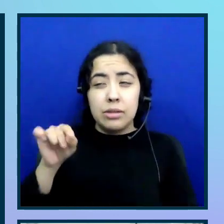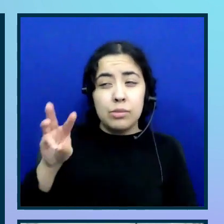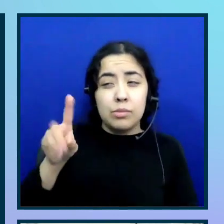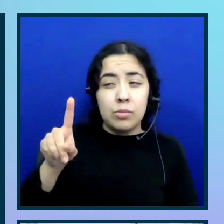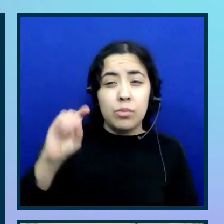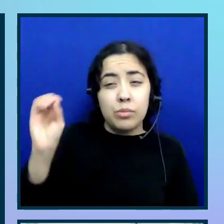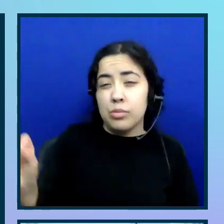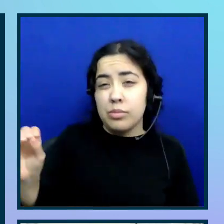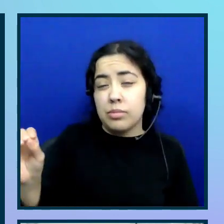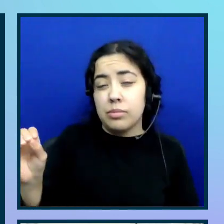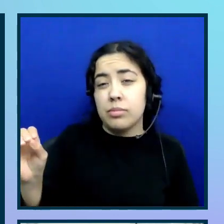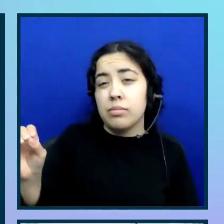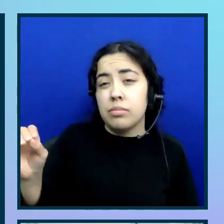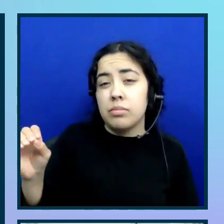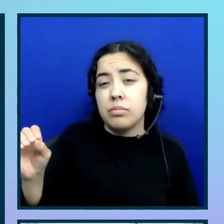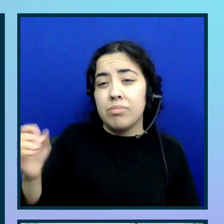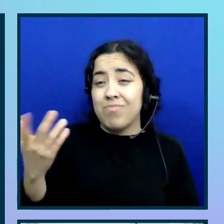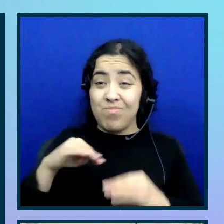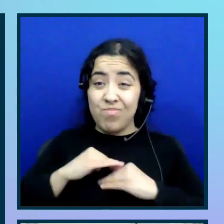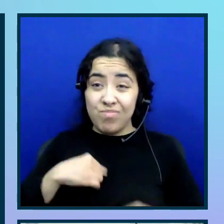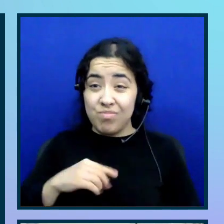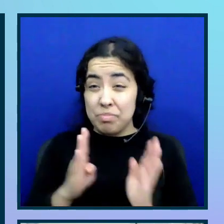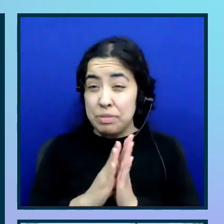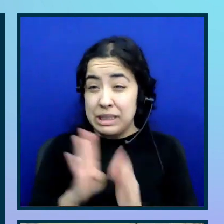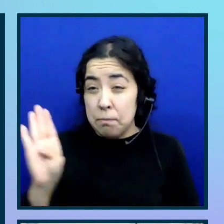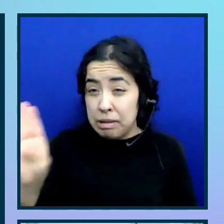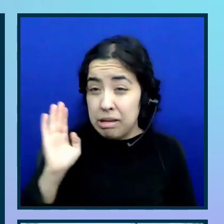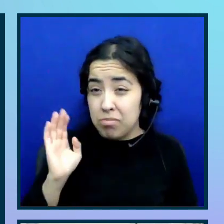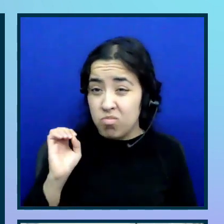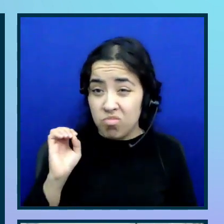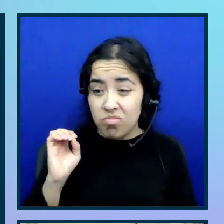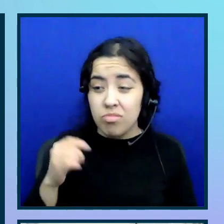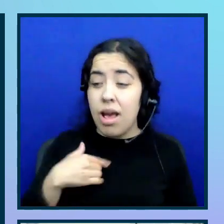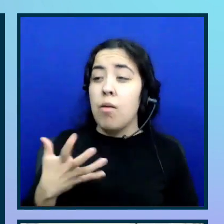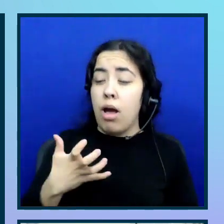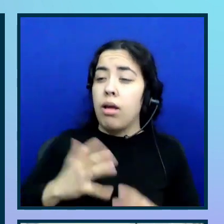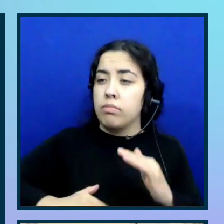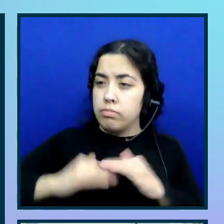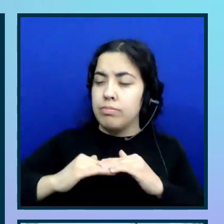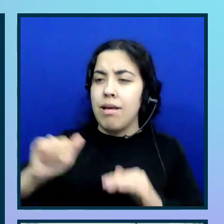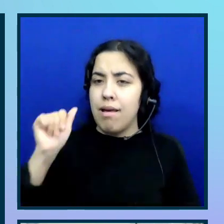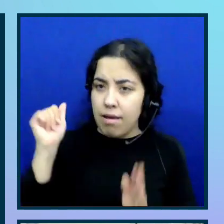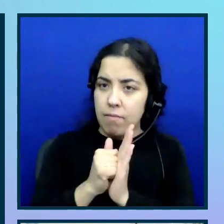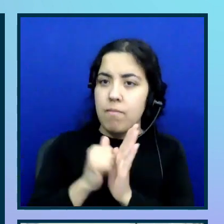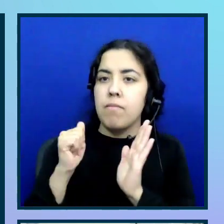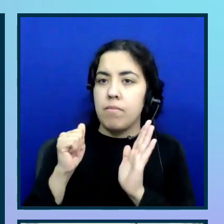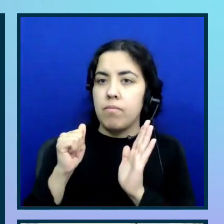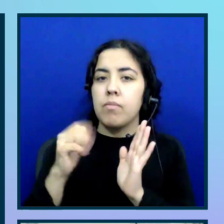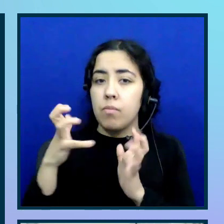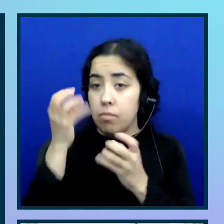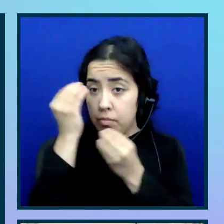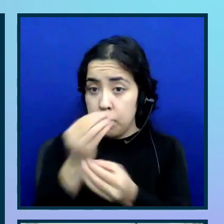19.61%. You know, I'm not satisfied with a B. I want to get up into that A category. So I want to let you